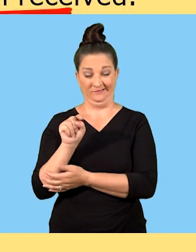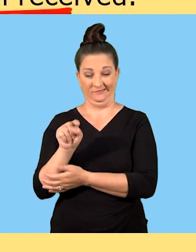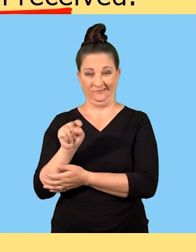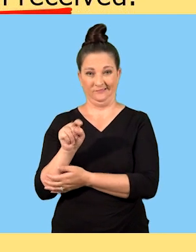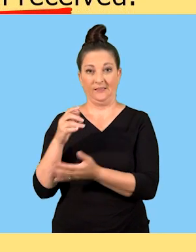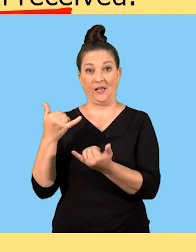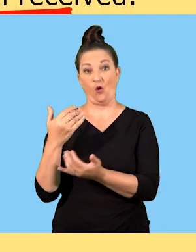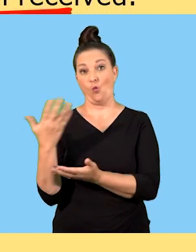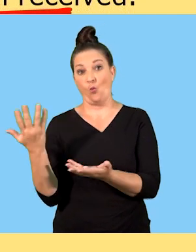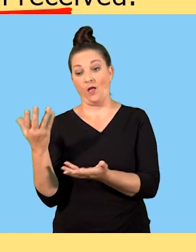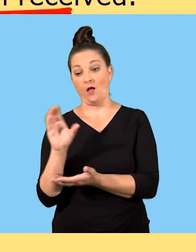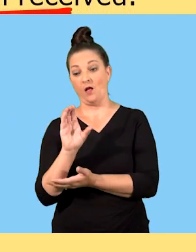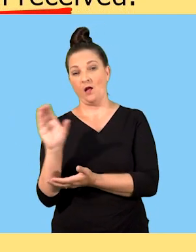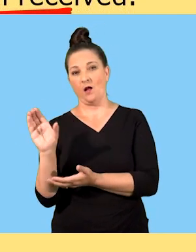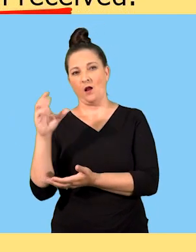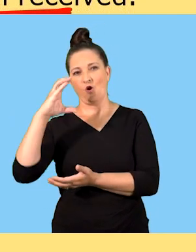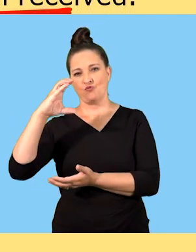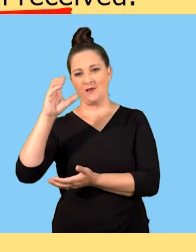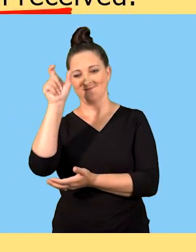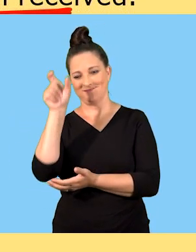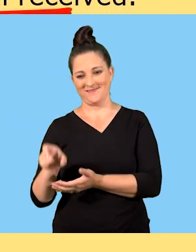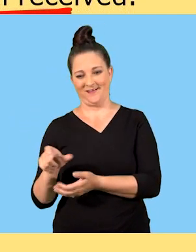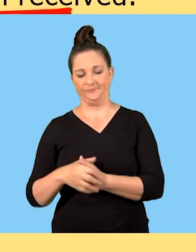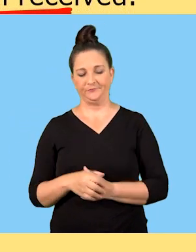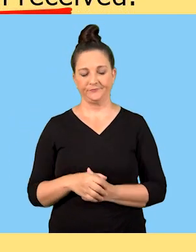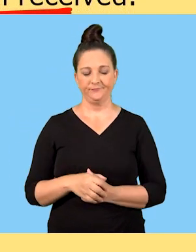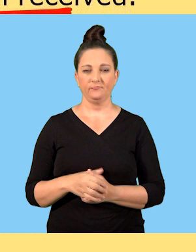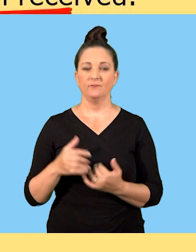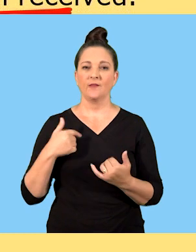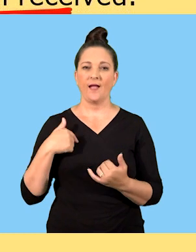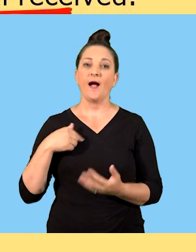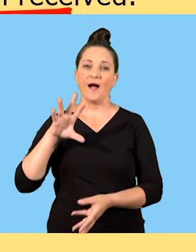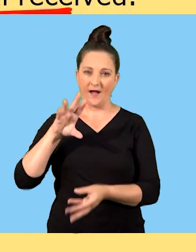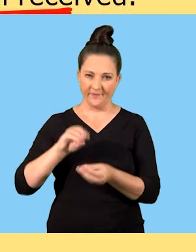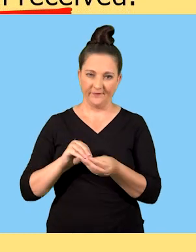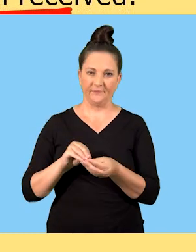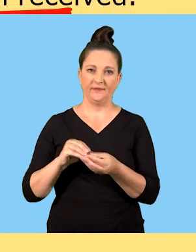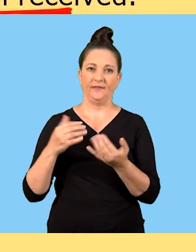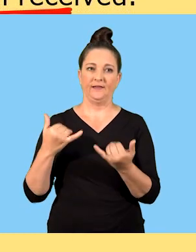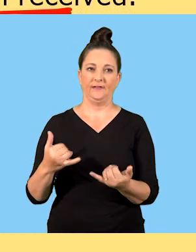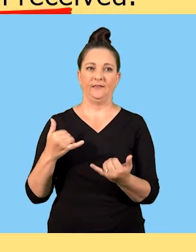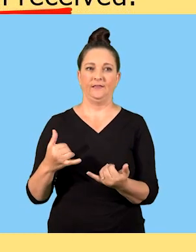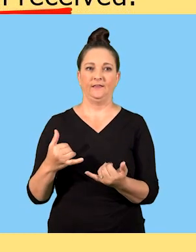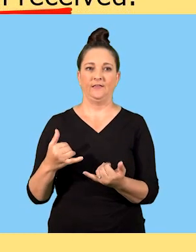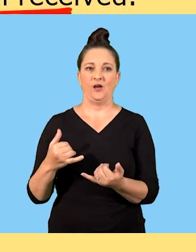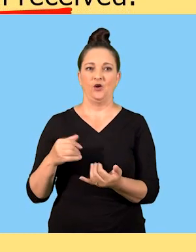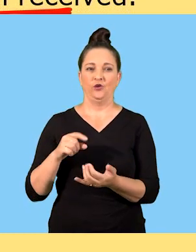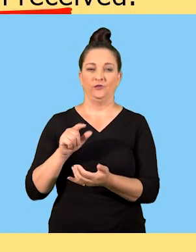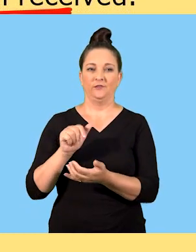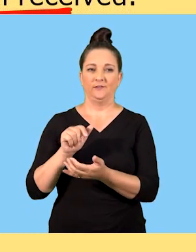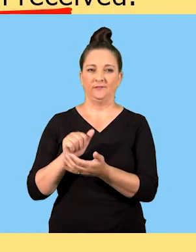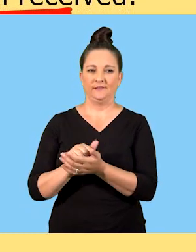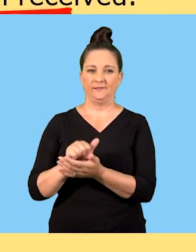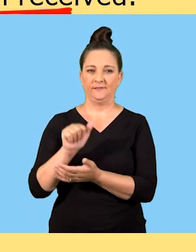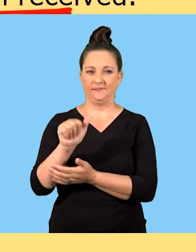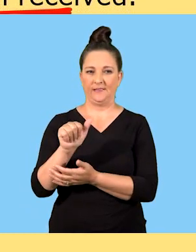16,560, which I bring to the credit side, onto the credit side. So I've added 15,840